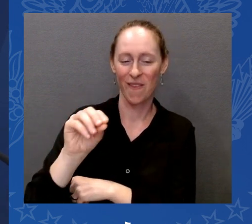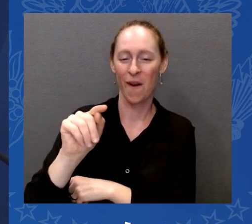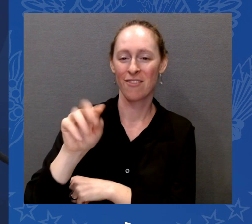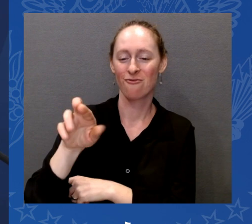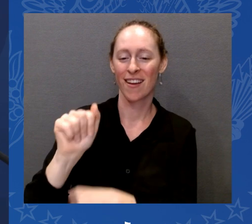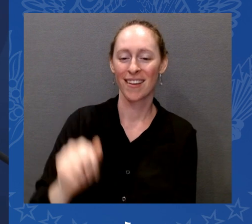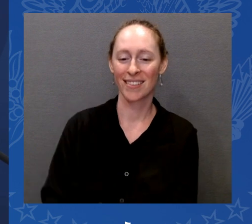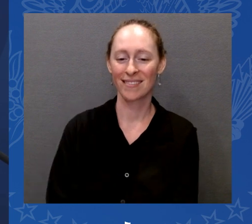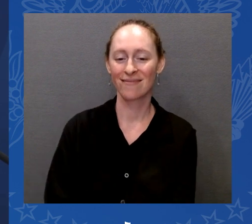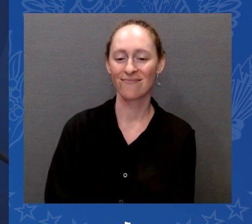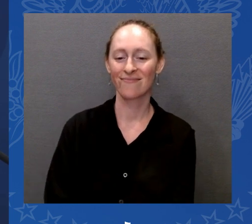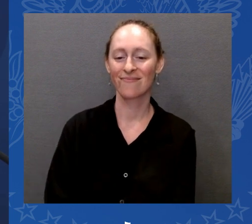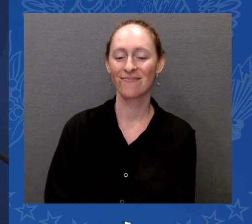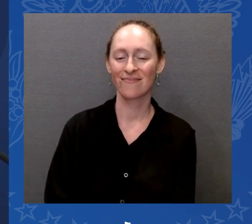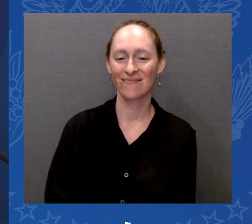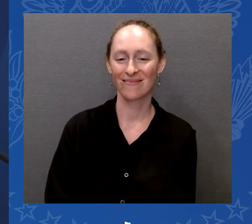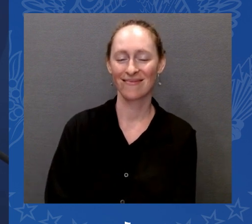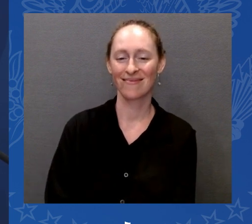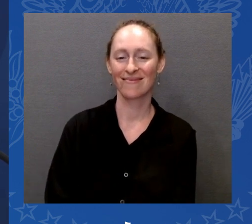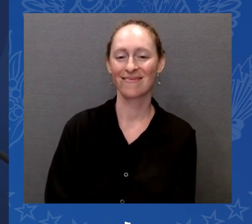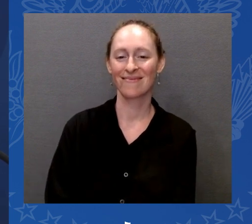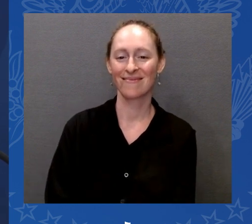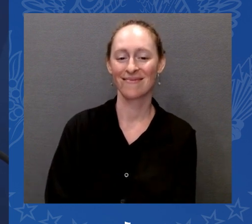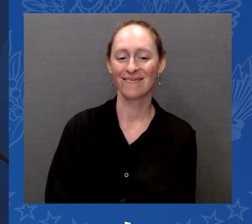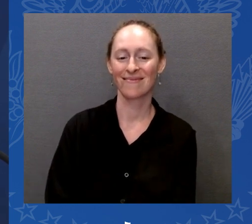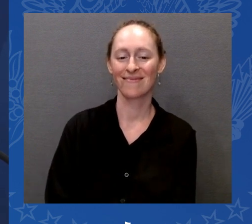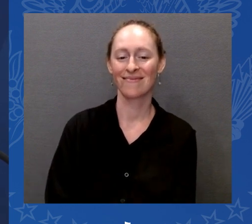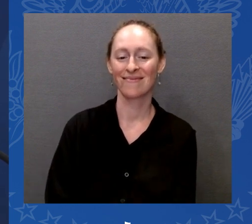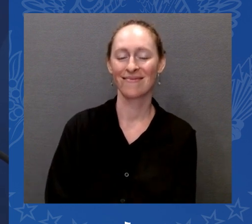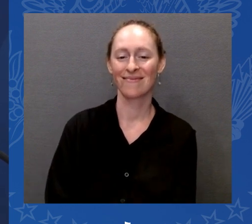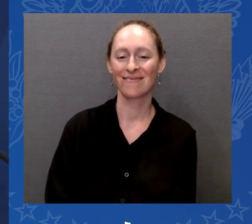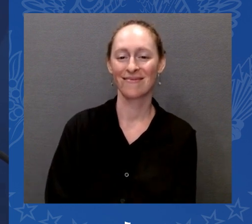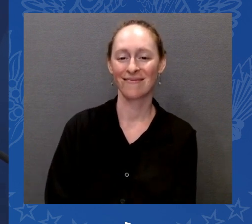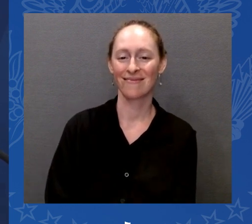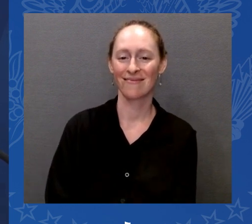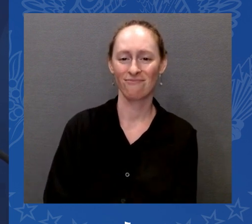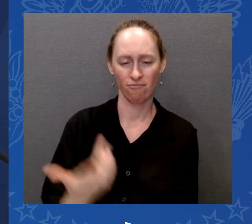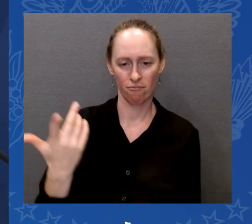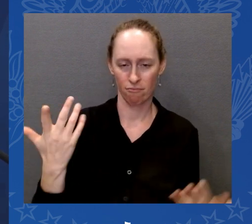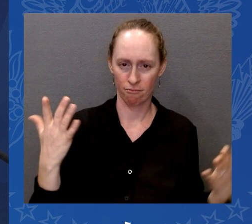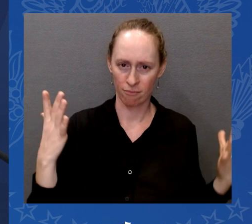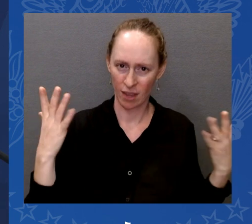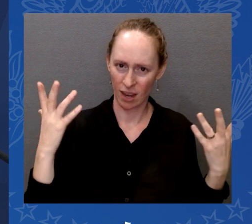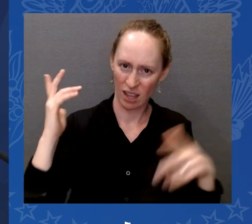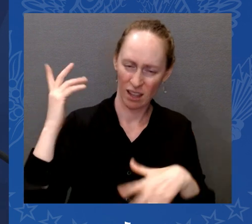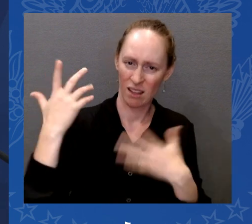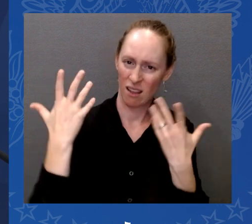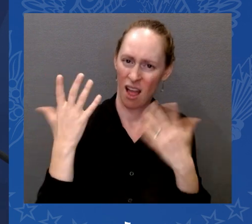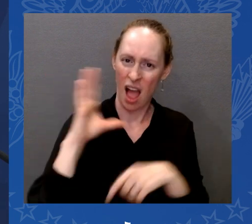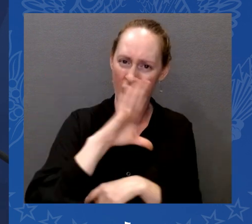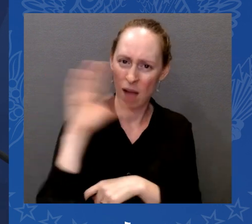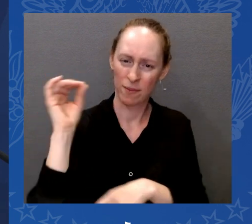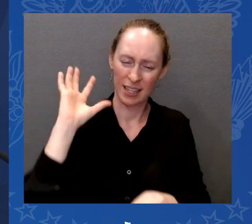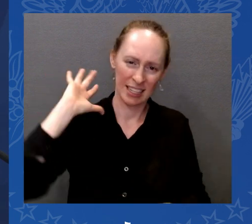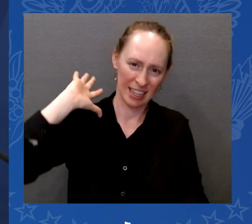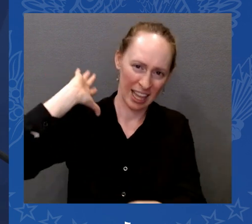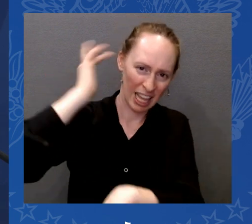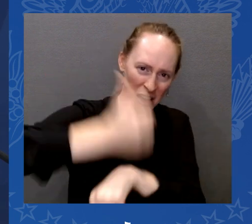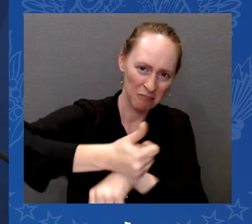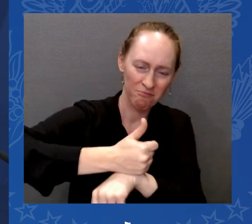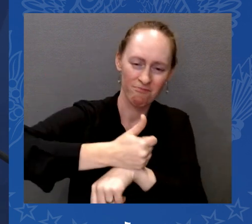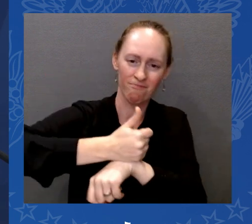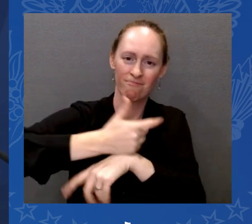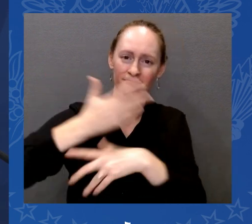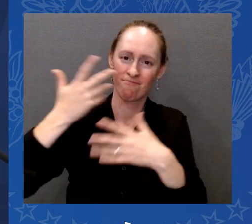vision of bringing leading-edge semiconductor manufacturing back to America, including right here